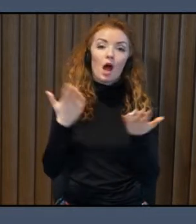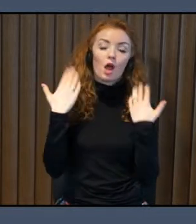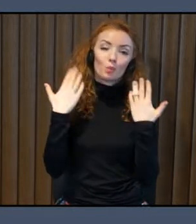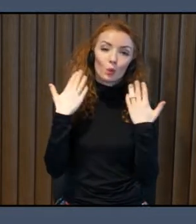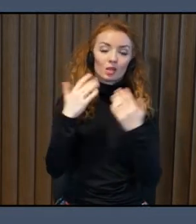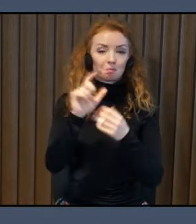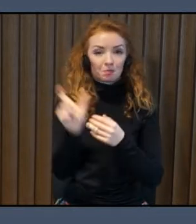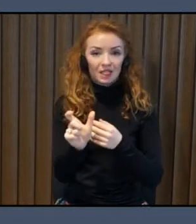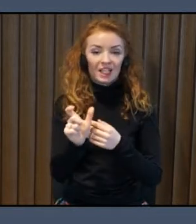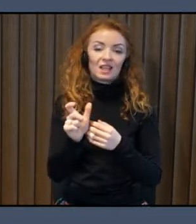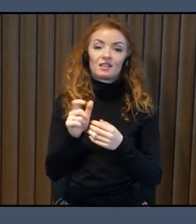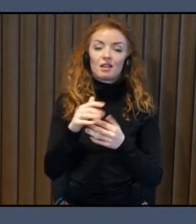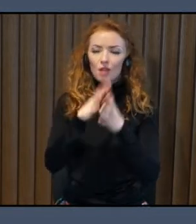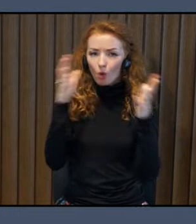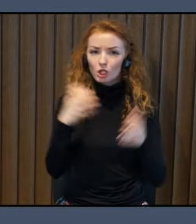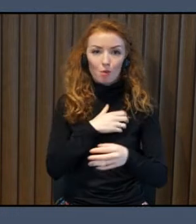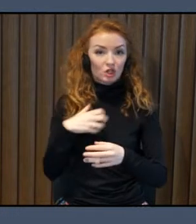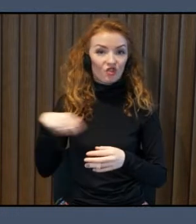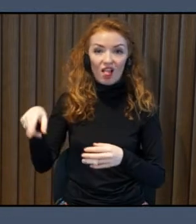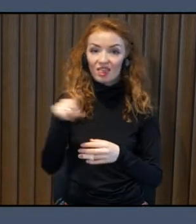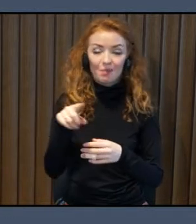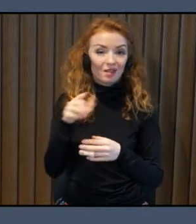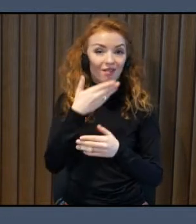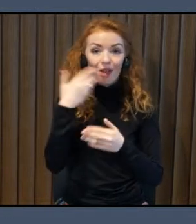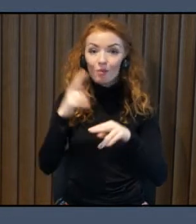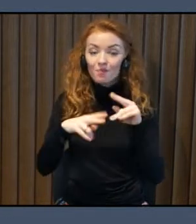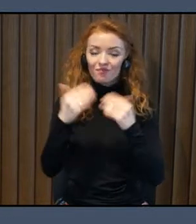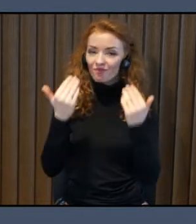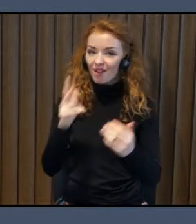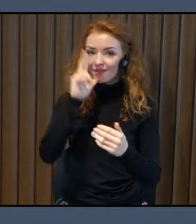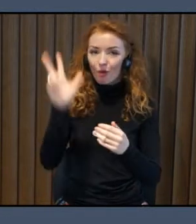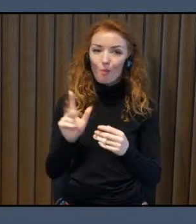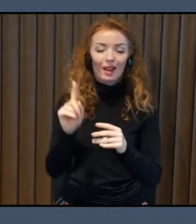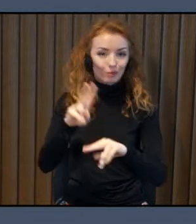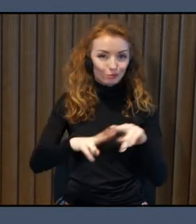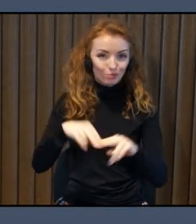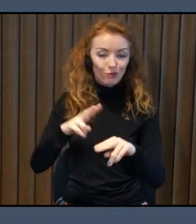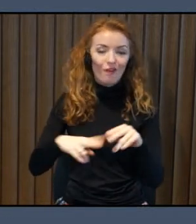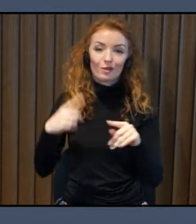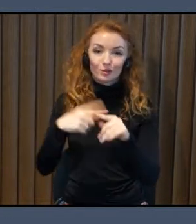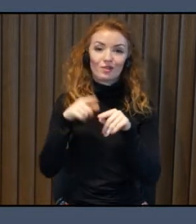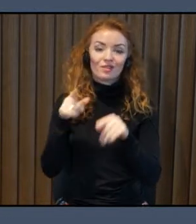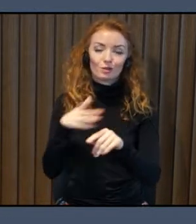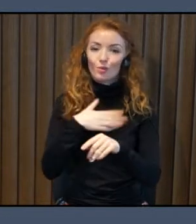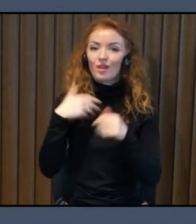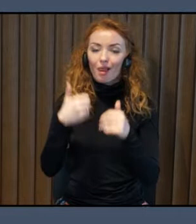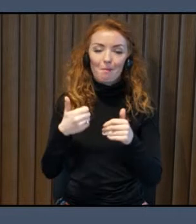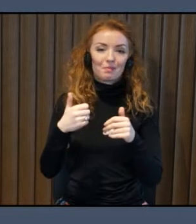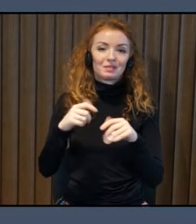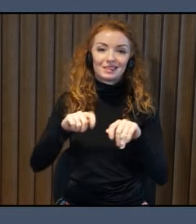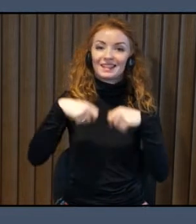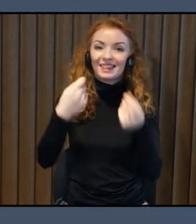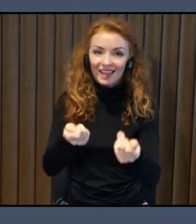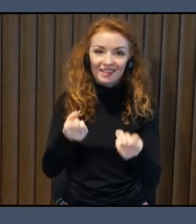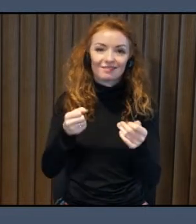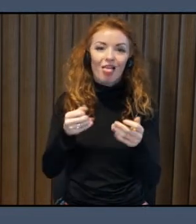multifunctional social services center, something that other municipalities are just wishing for, but in Daugavpils